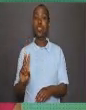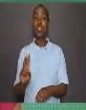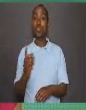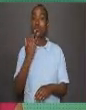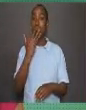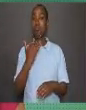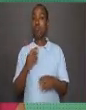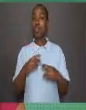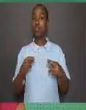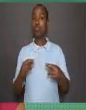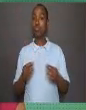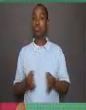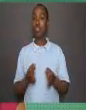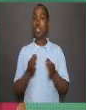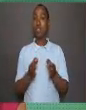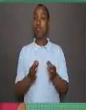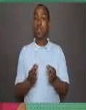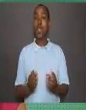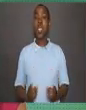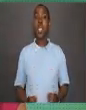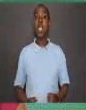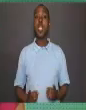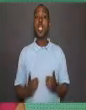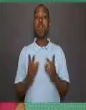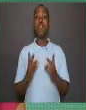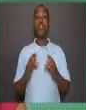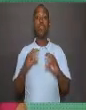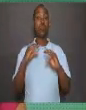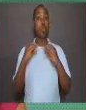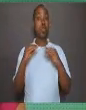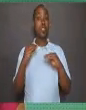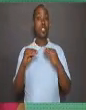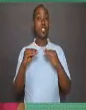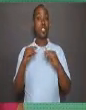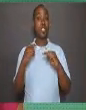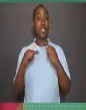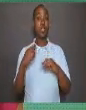by diffusion along a concentration gradient.